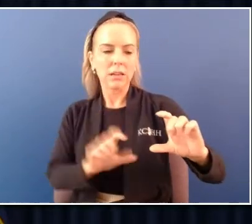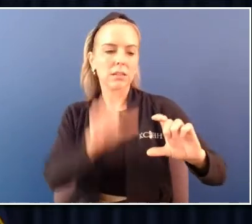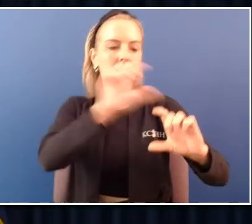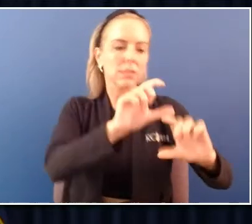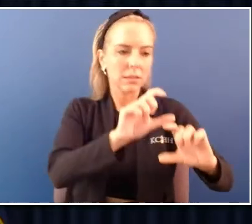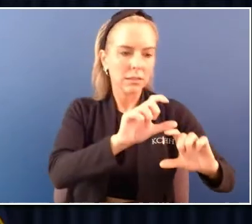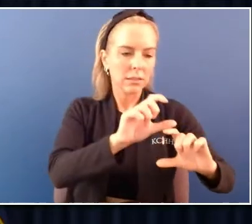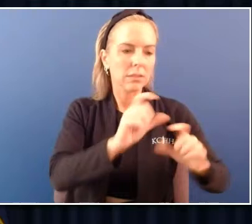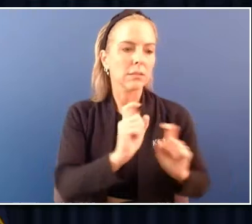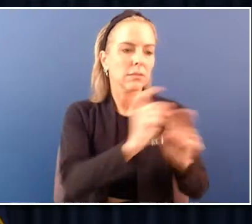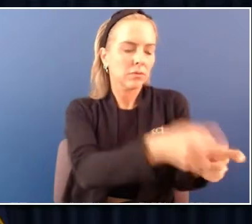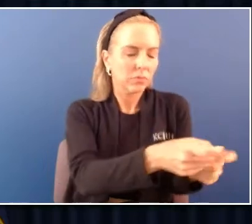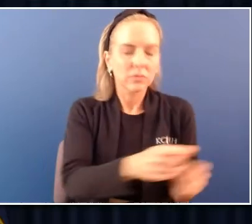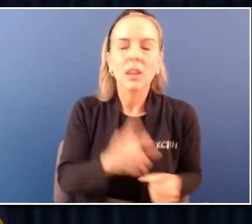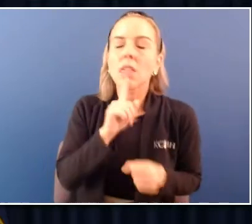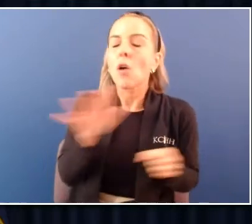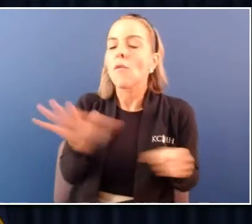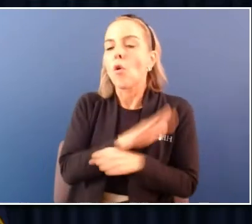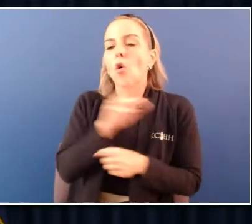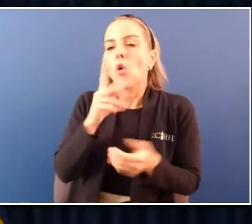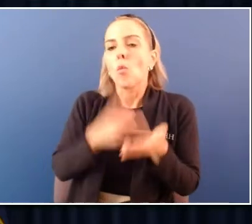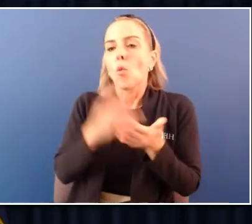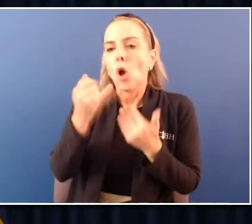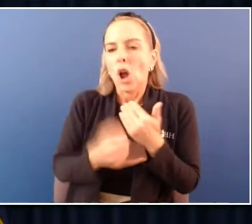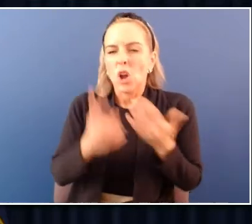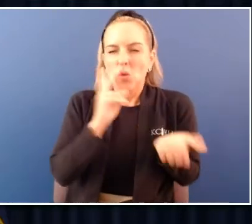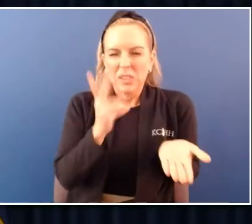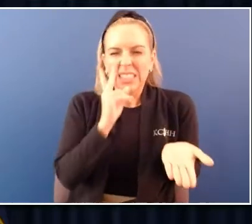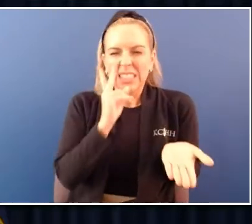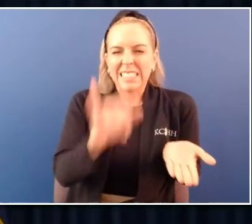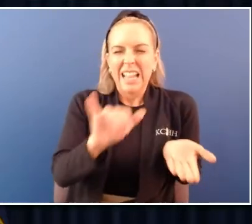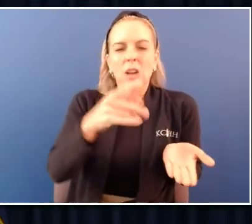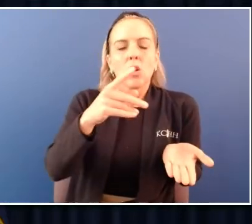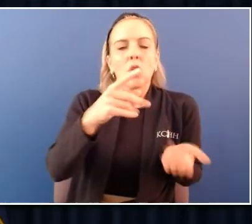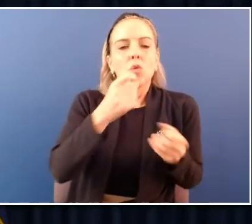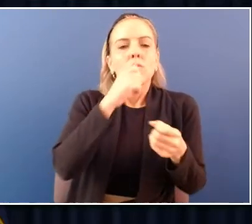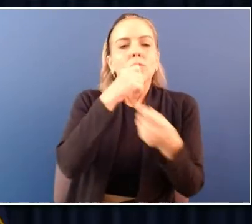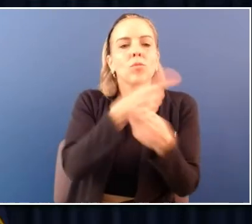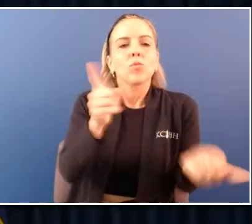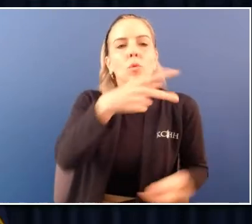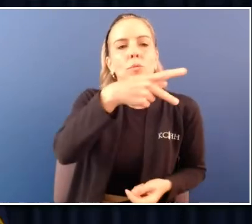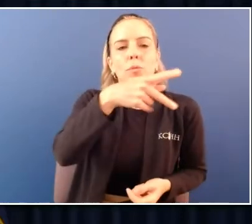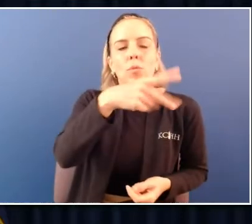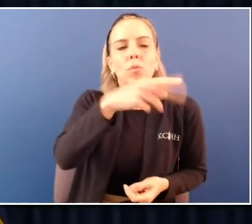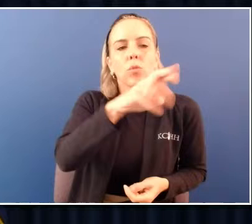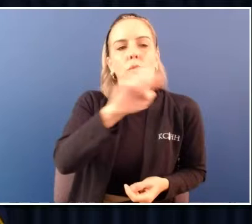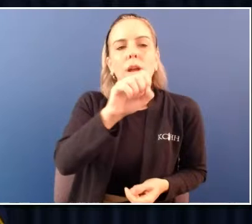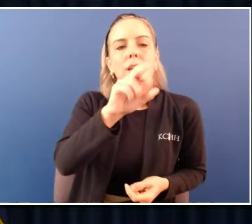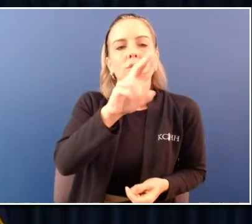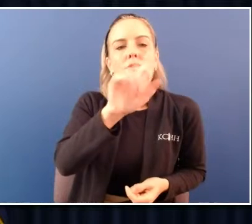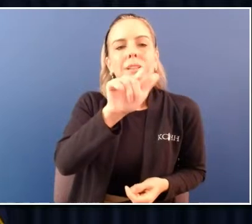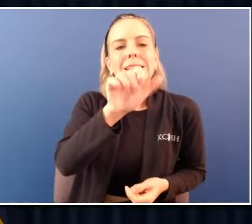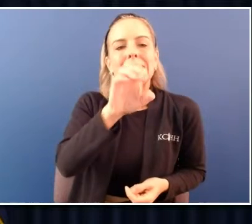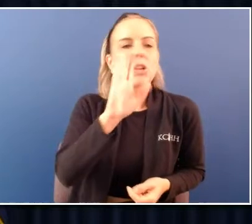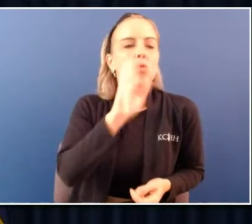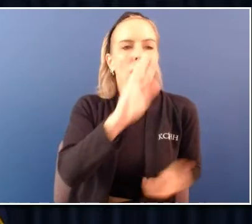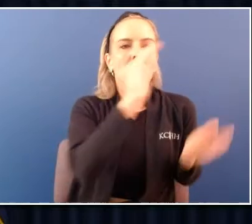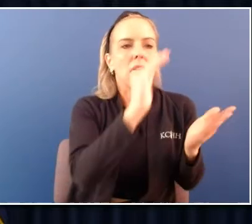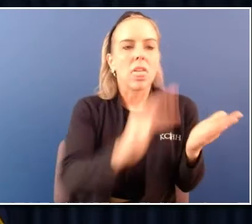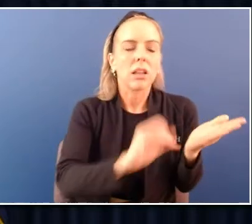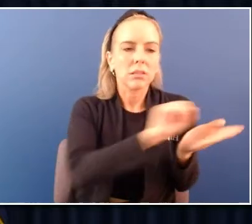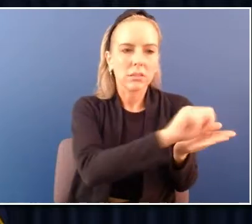of projects will be in a press release that it will be issued today. Today, I also have an update on both the